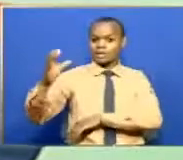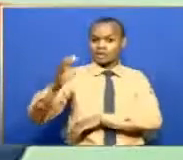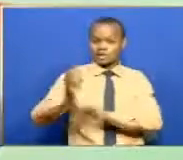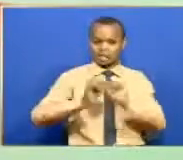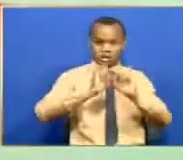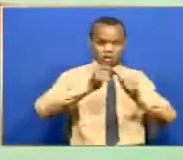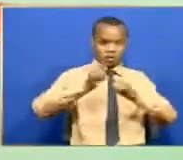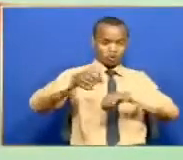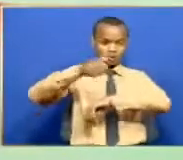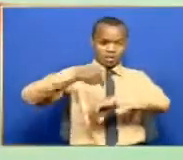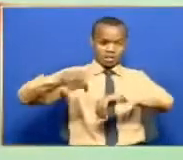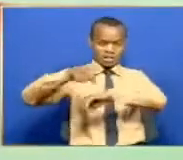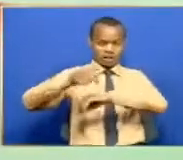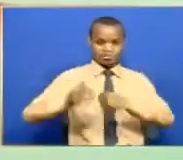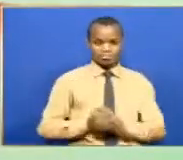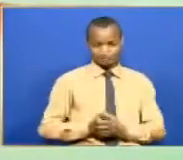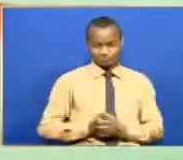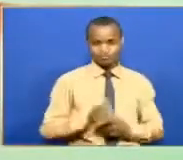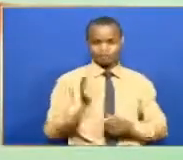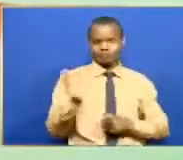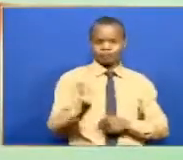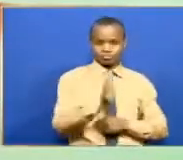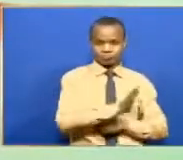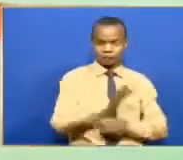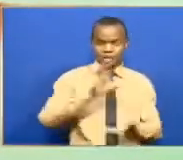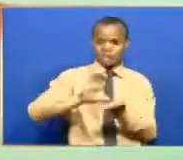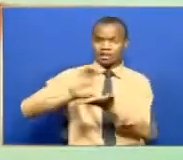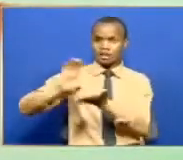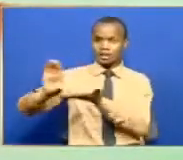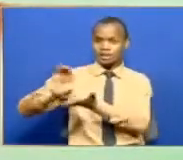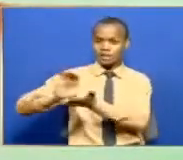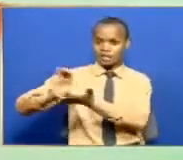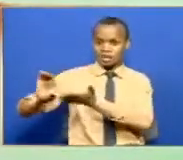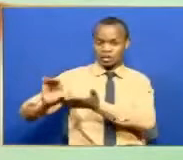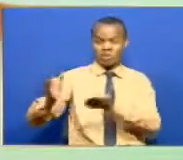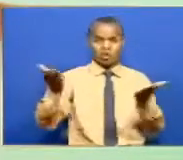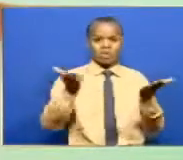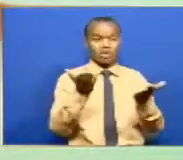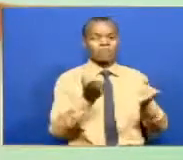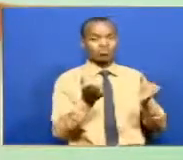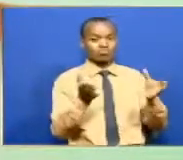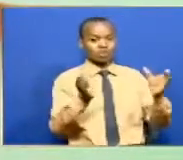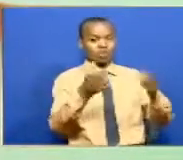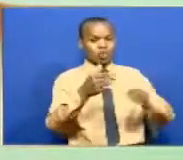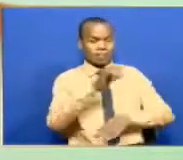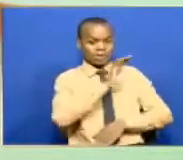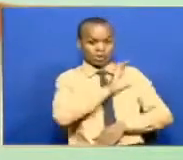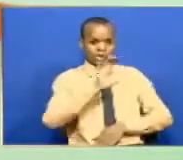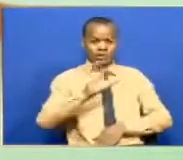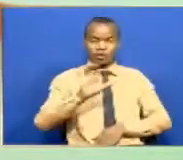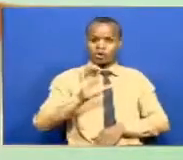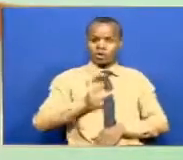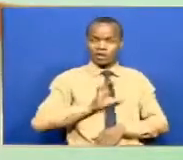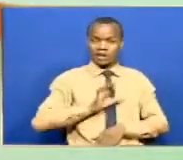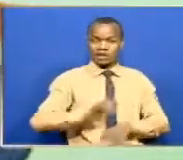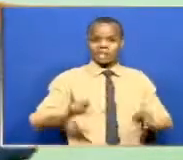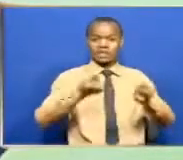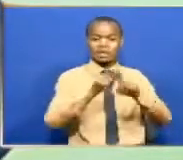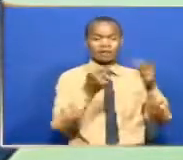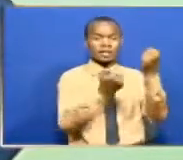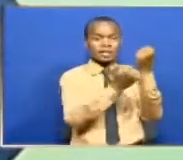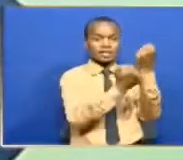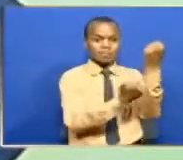Well, we begin with the Division of Revenue Impulse, where the Commission on Revenue Allocation is standing with the